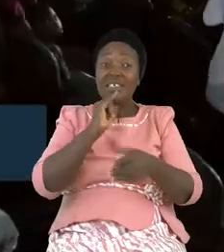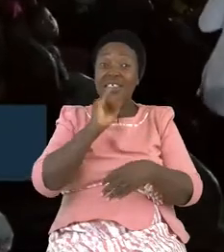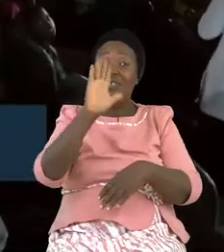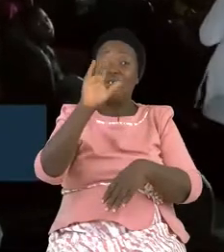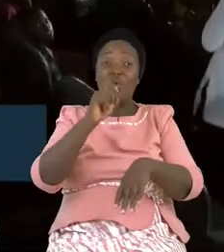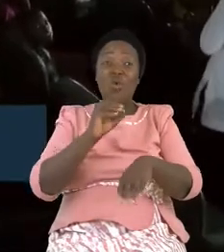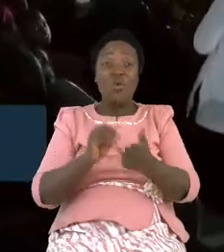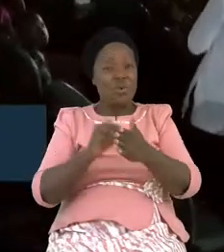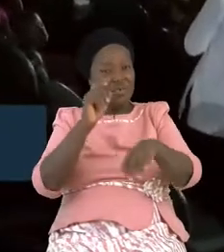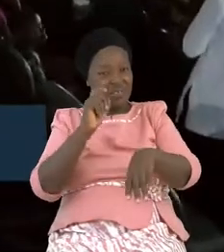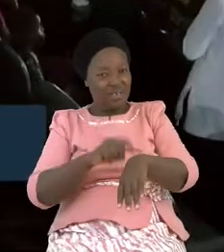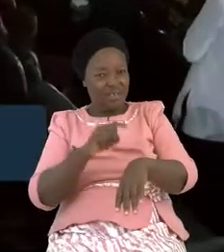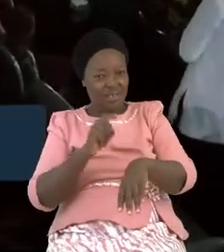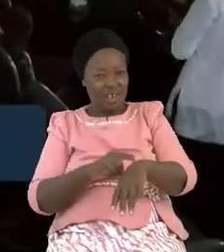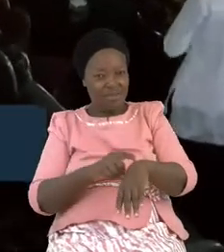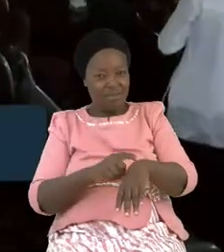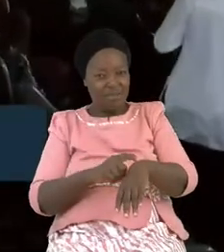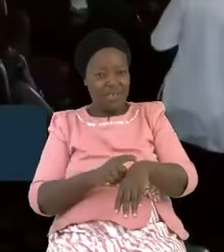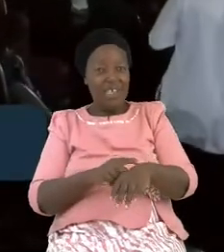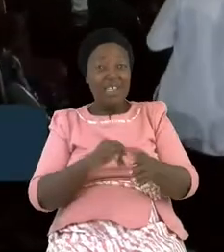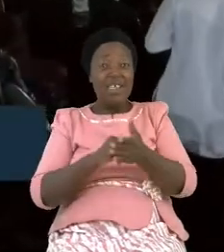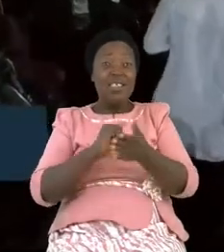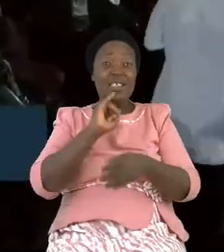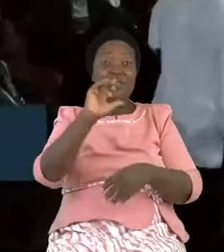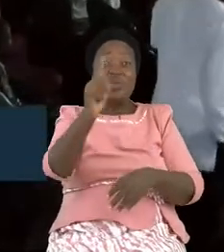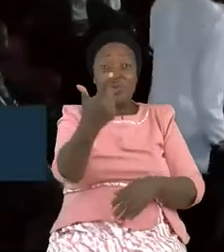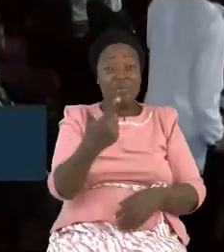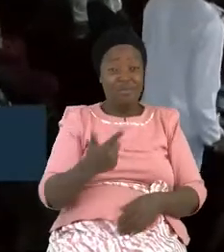If you are finished, wave your hand to me and let me see you.